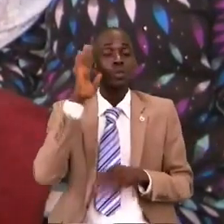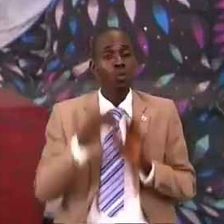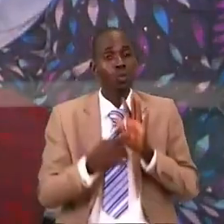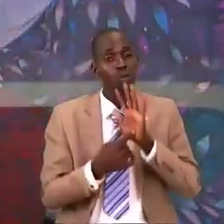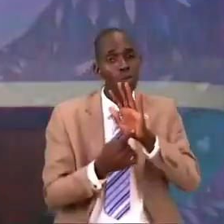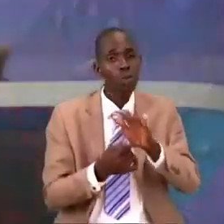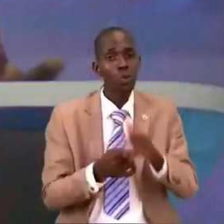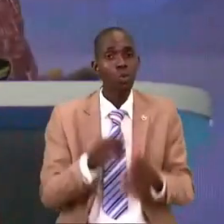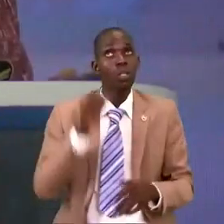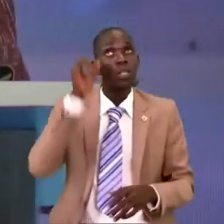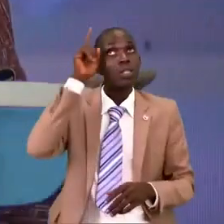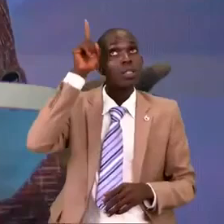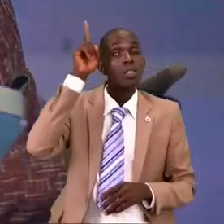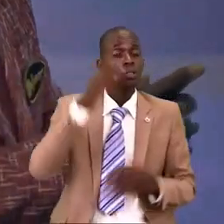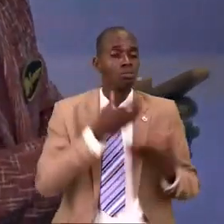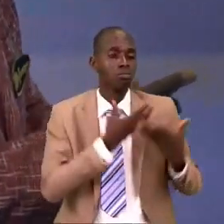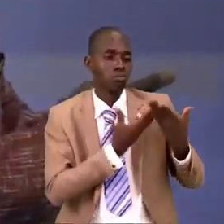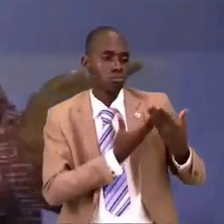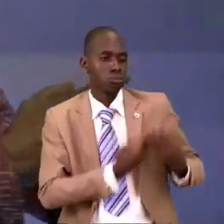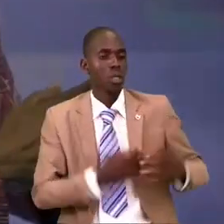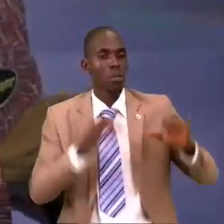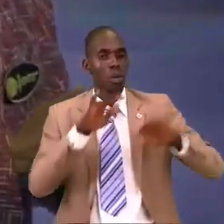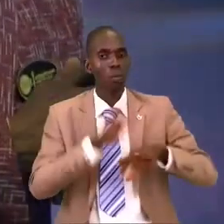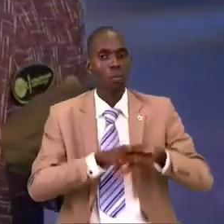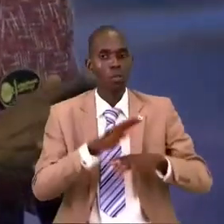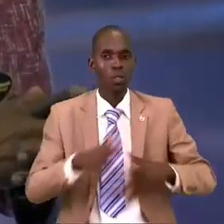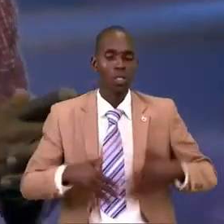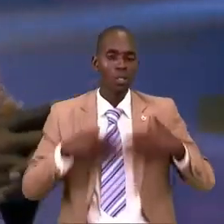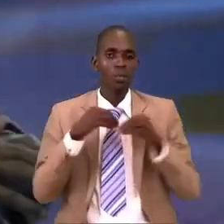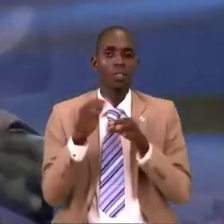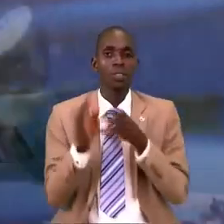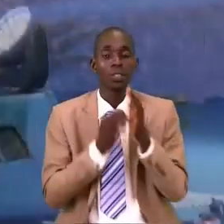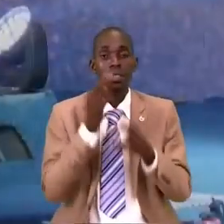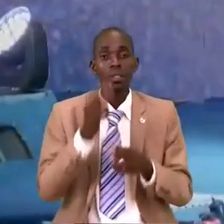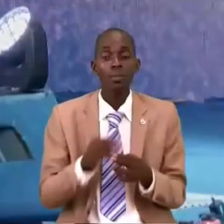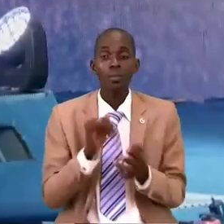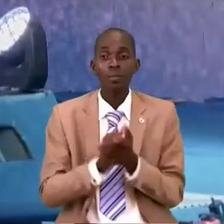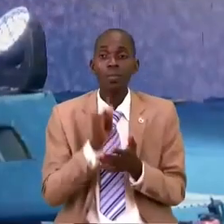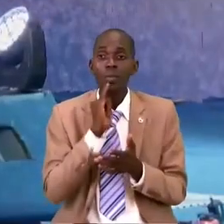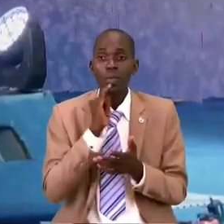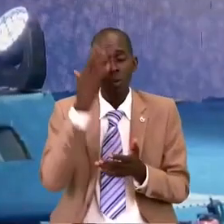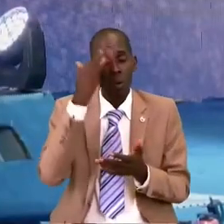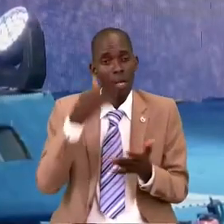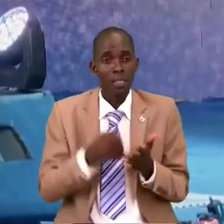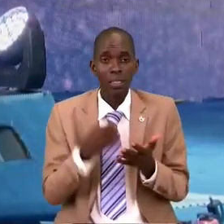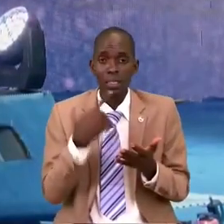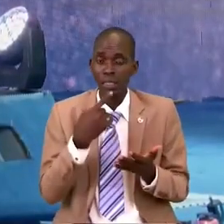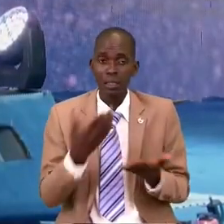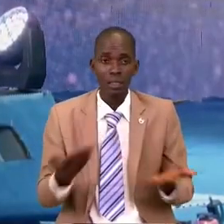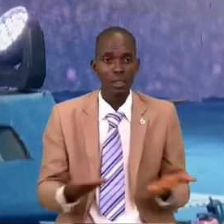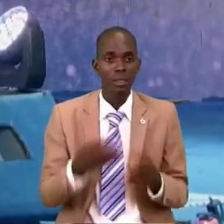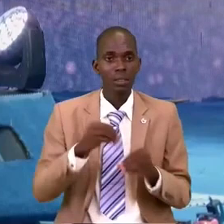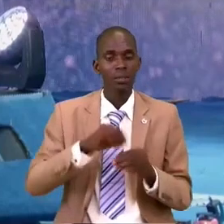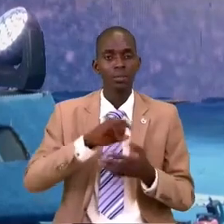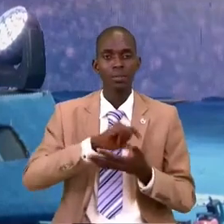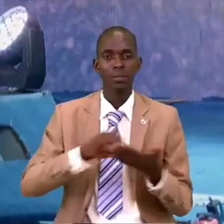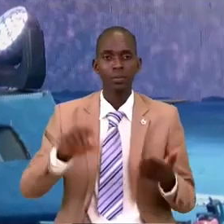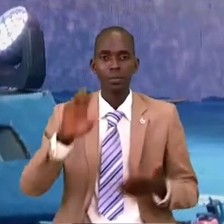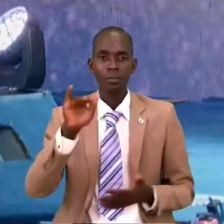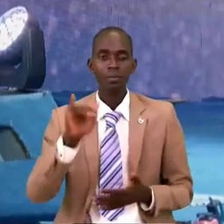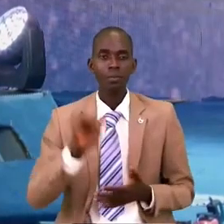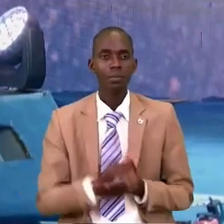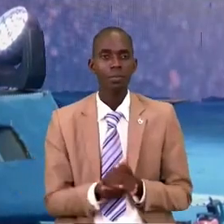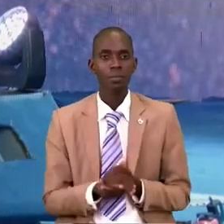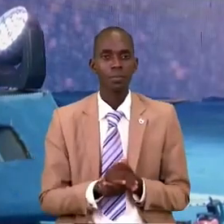verse 15, it says, and the prayer of faith shall save the sick. Tonight, the prayer